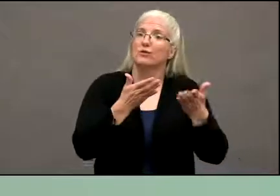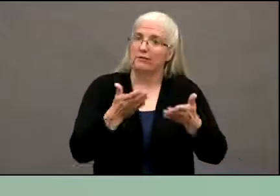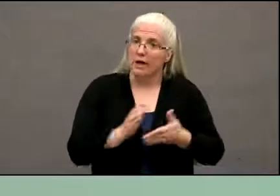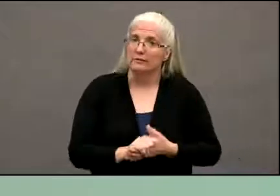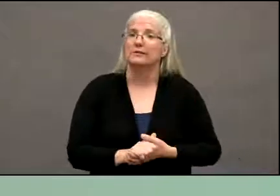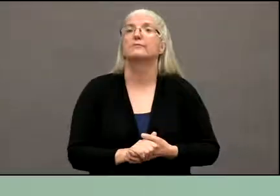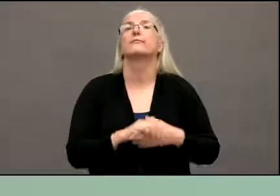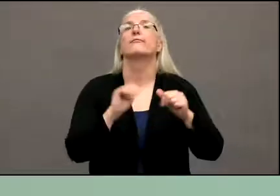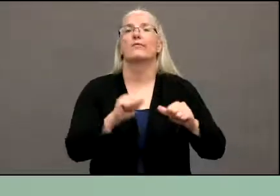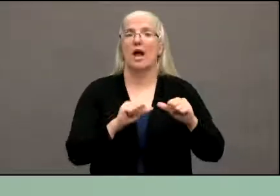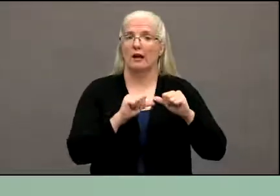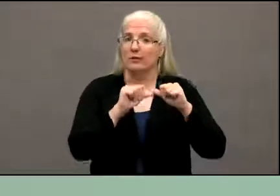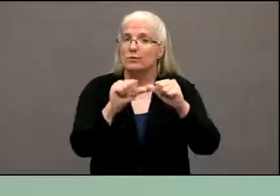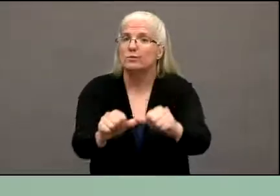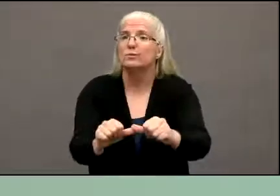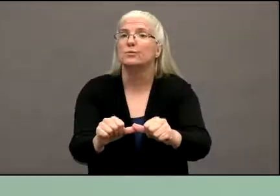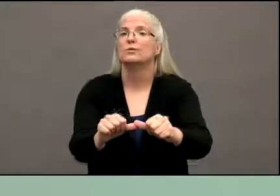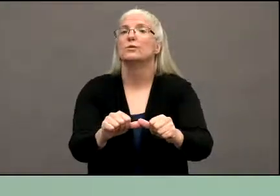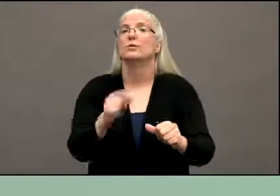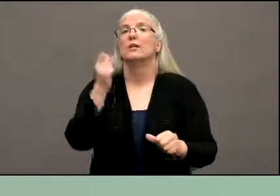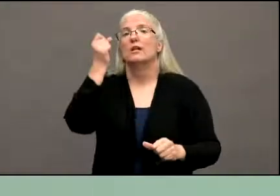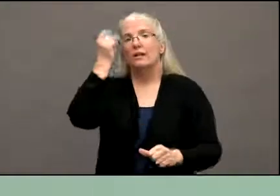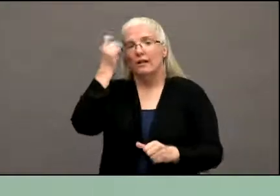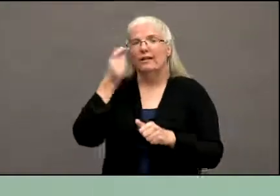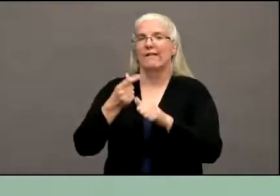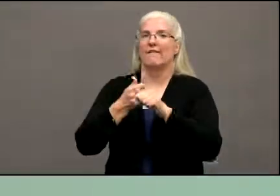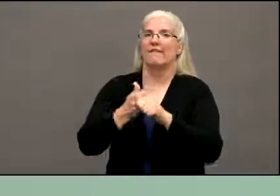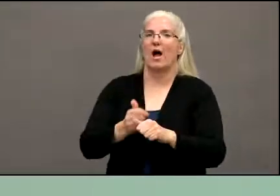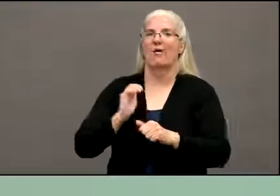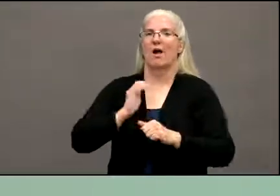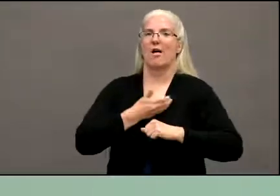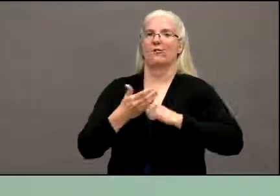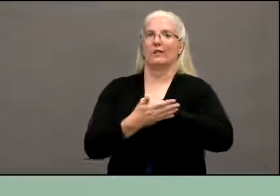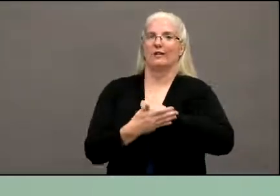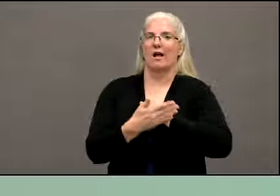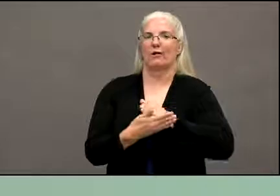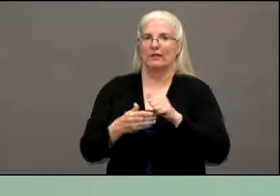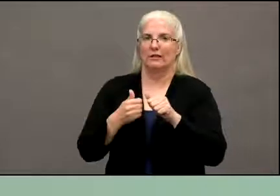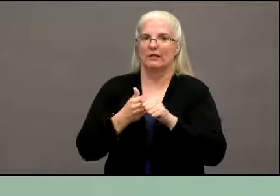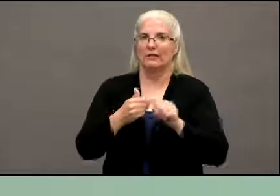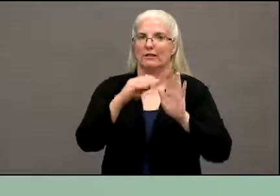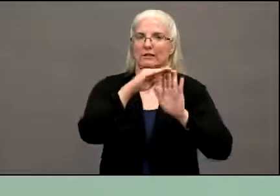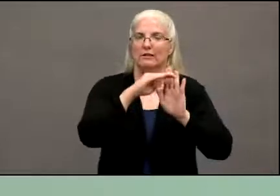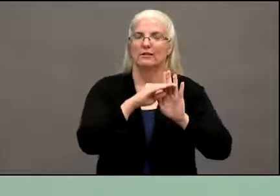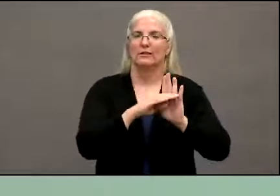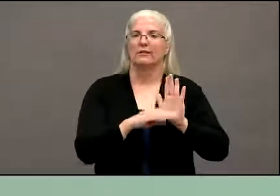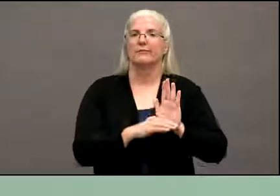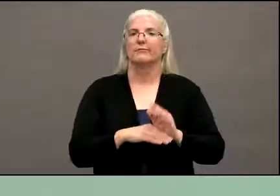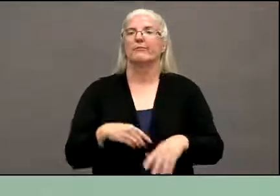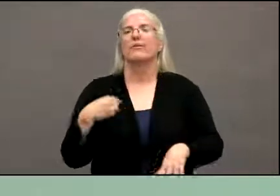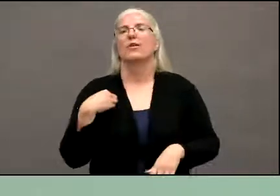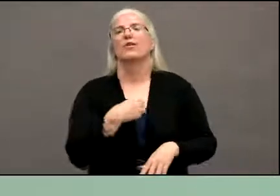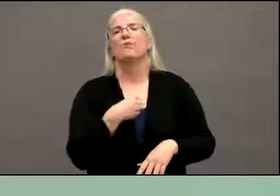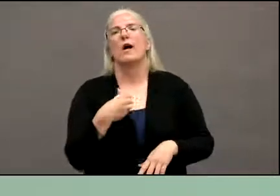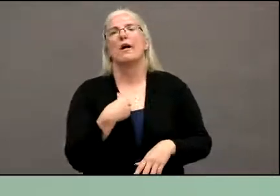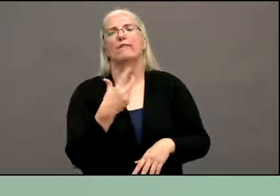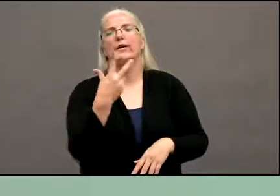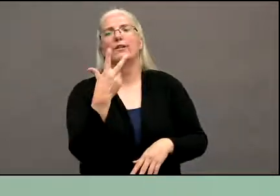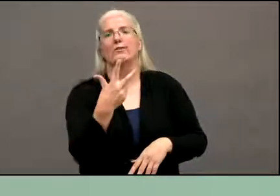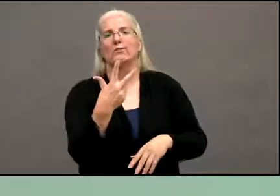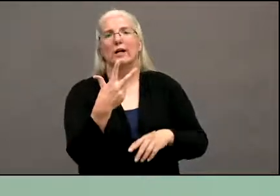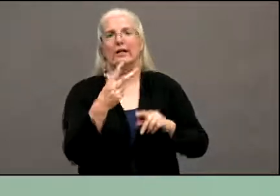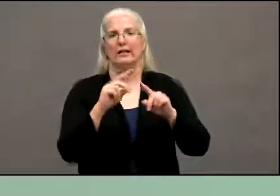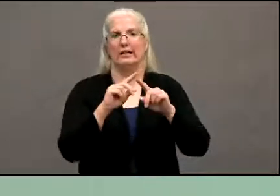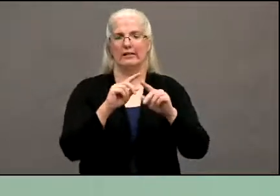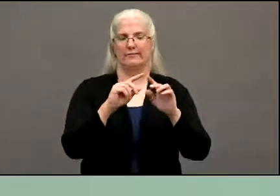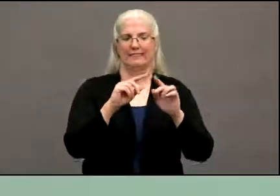the county's guidelines. Our guidance here at the local level is guided by 3 core principles. So those 3 core